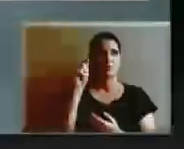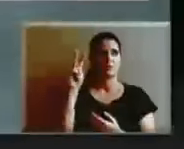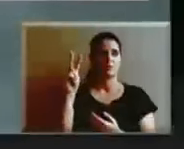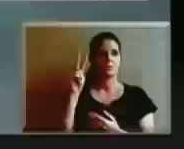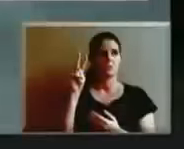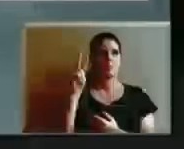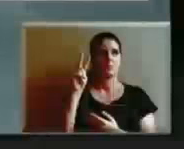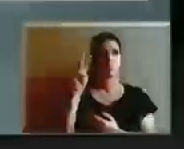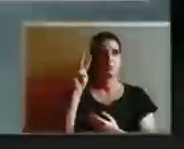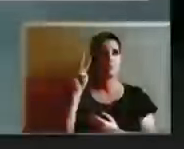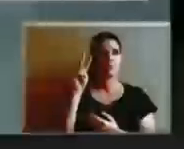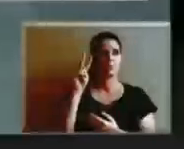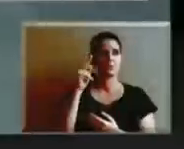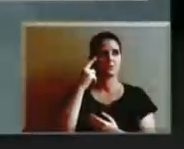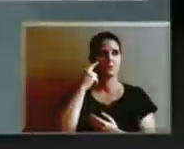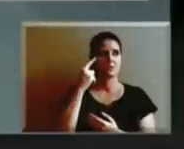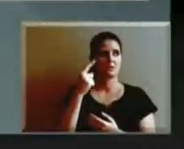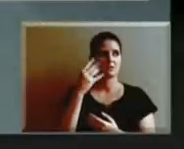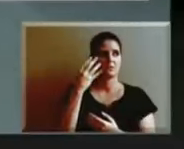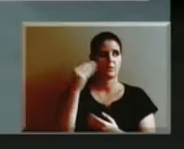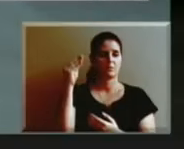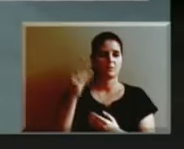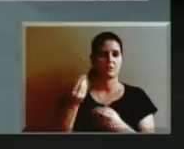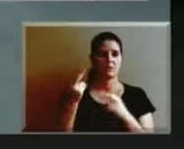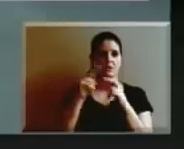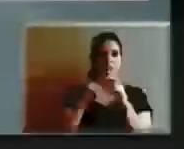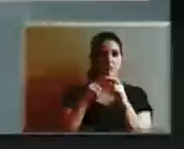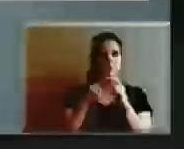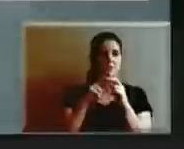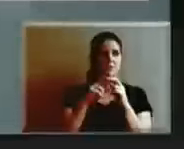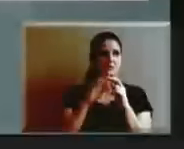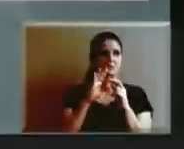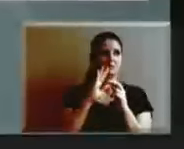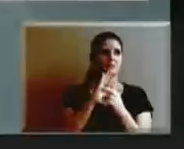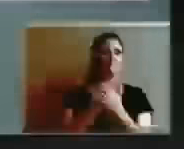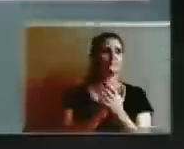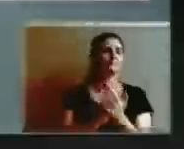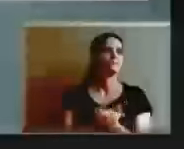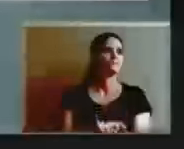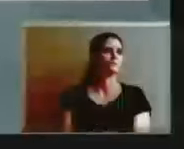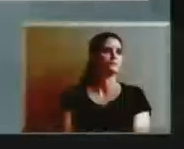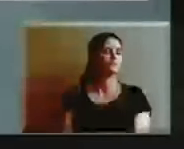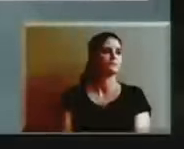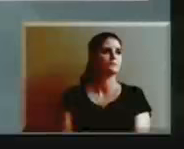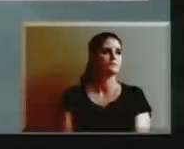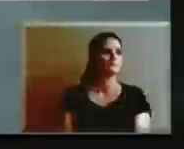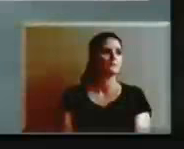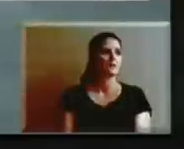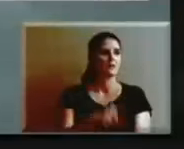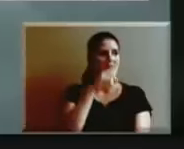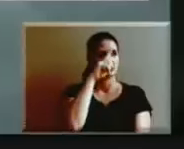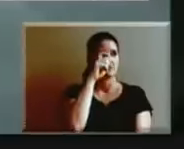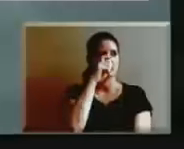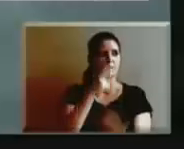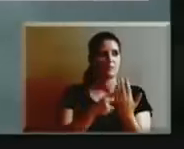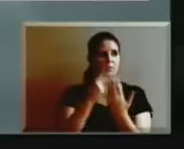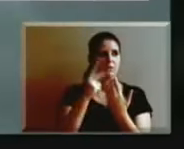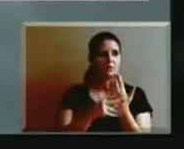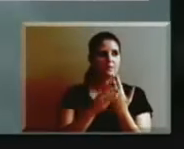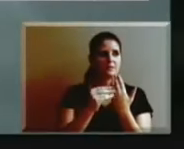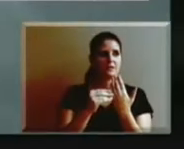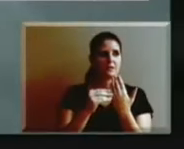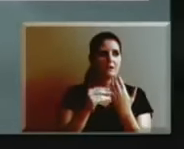take approximately $700,000 just to add 100 seats. The summer programs and extended